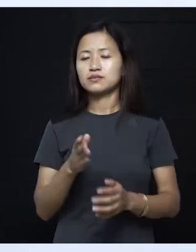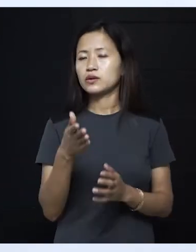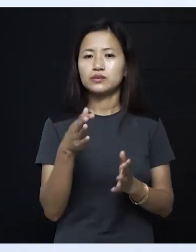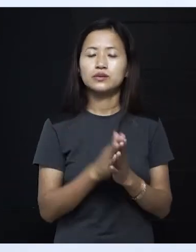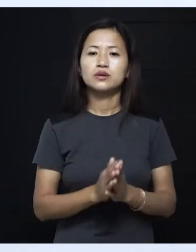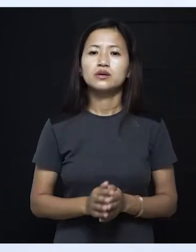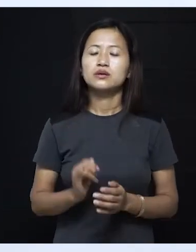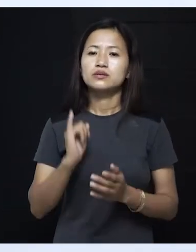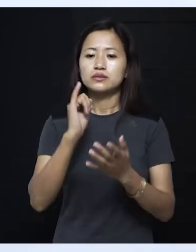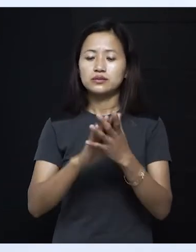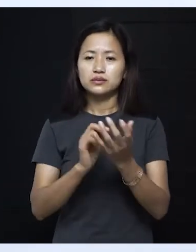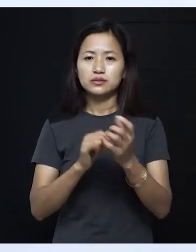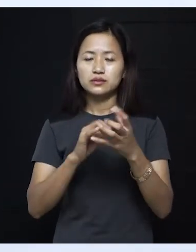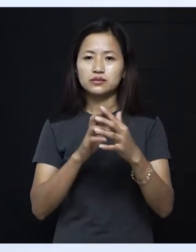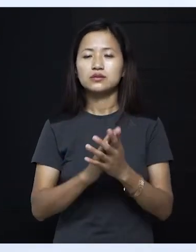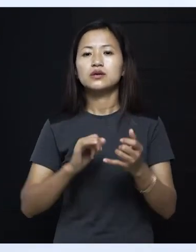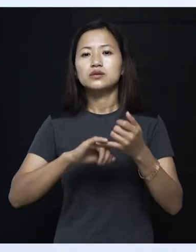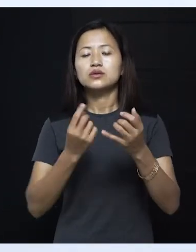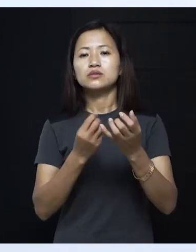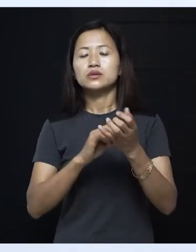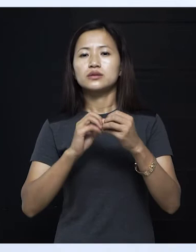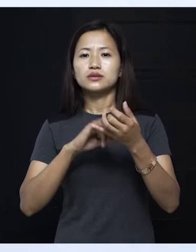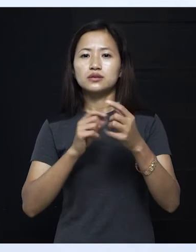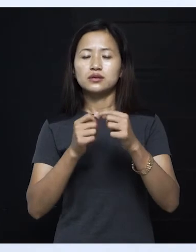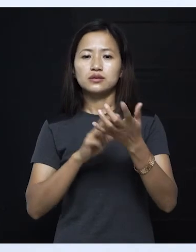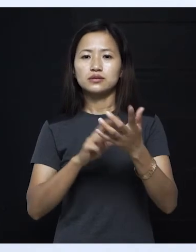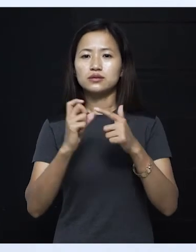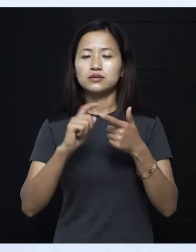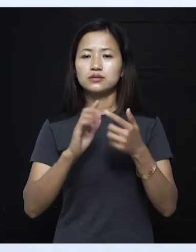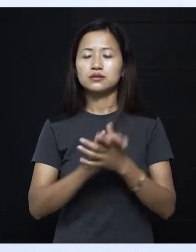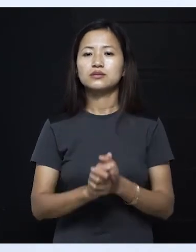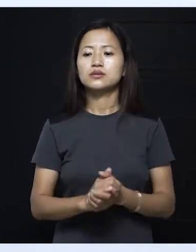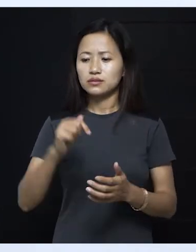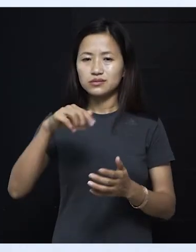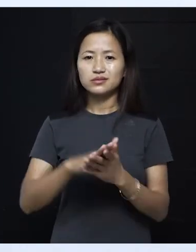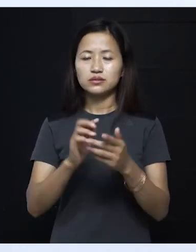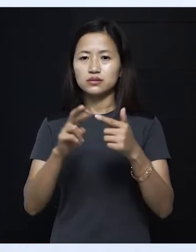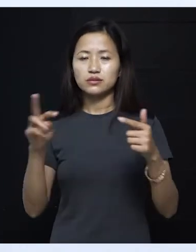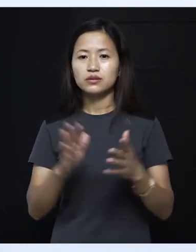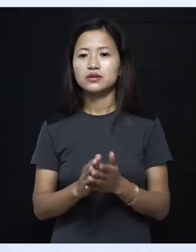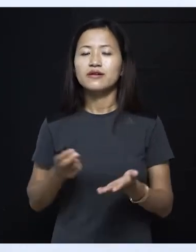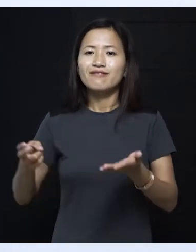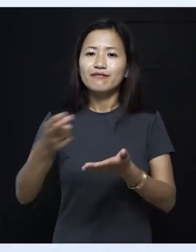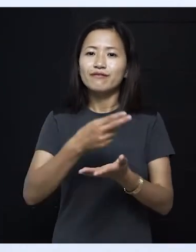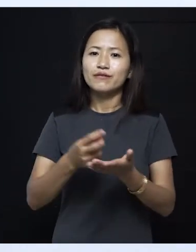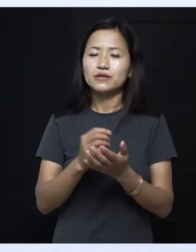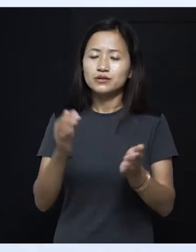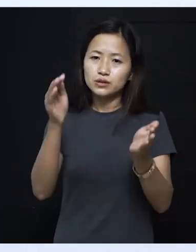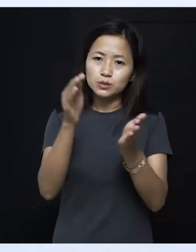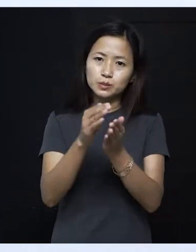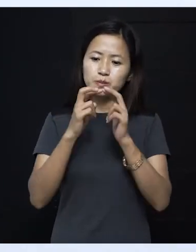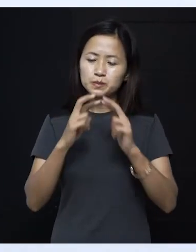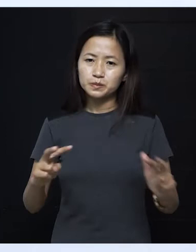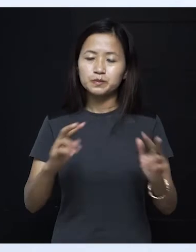as intensive subsistence farming, okay? And in this type of farming, the field is very small,